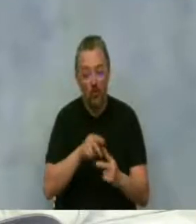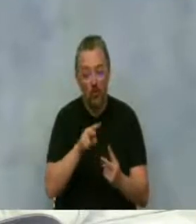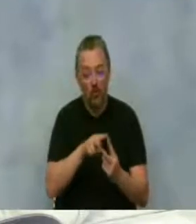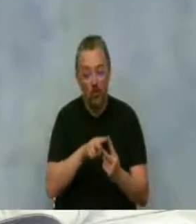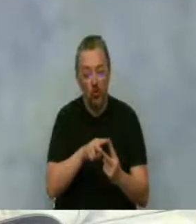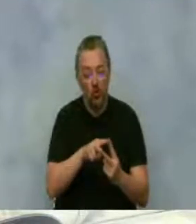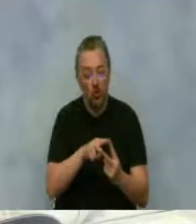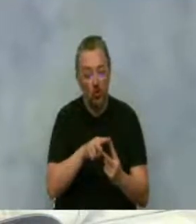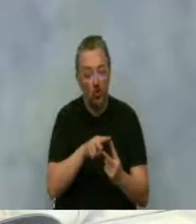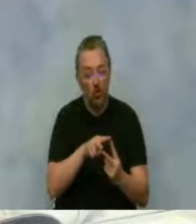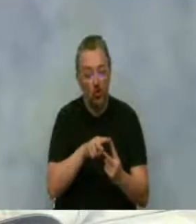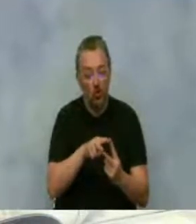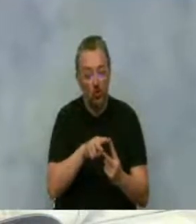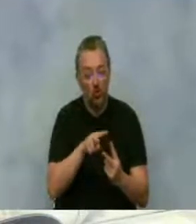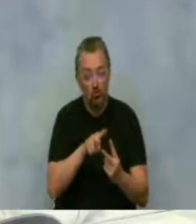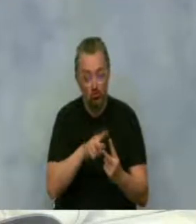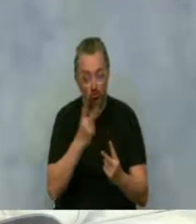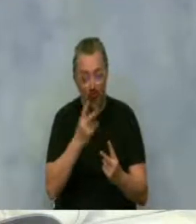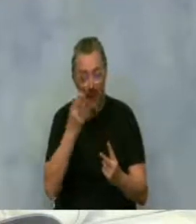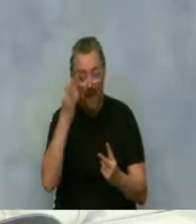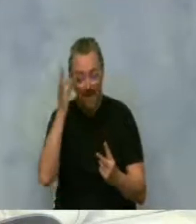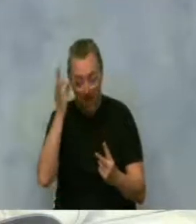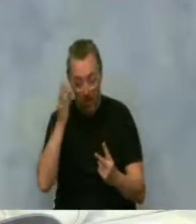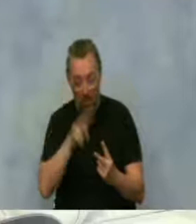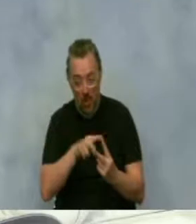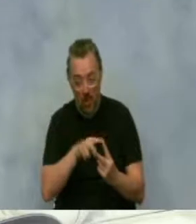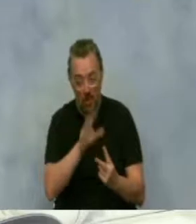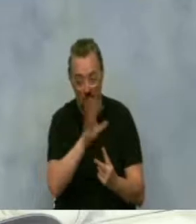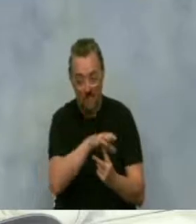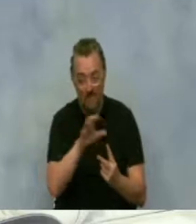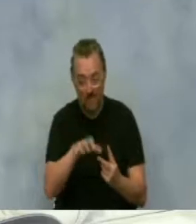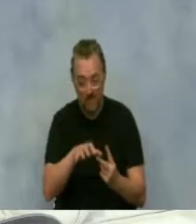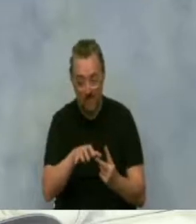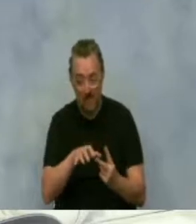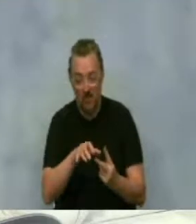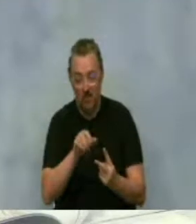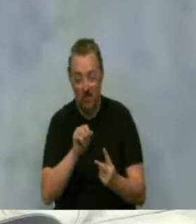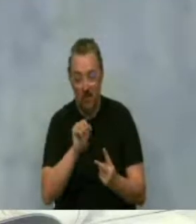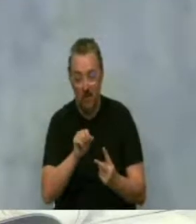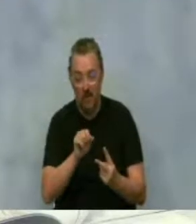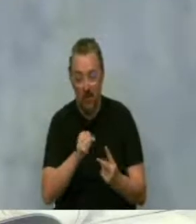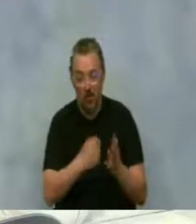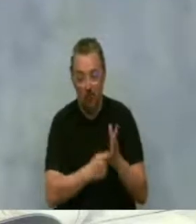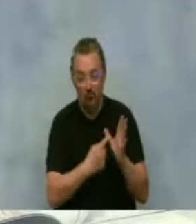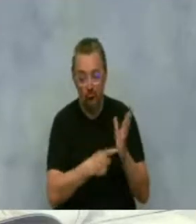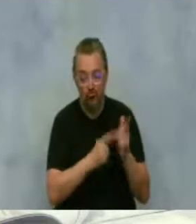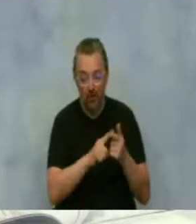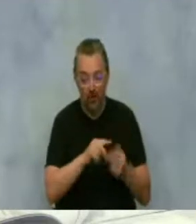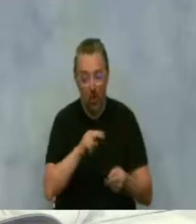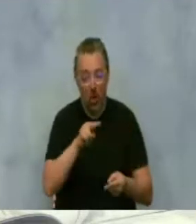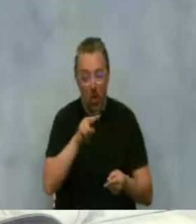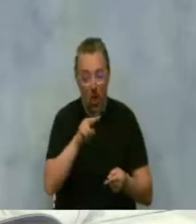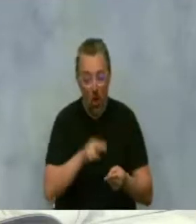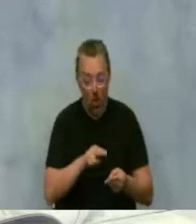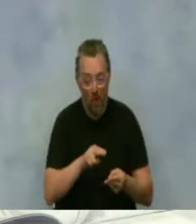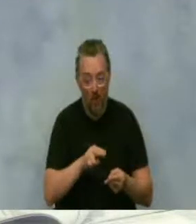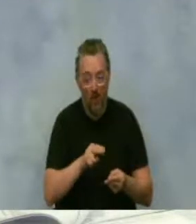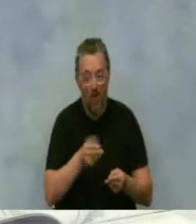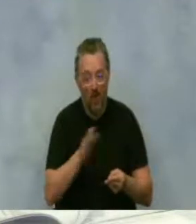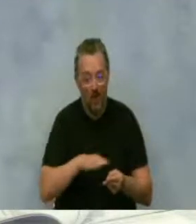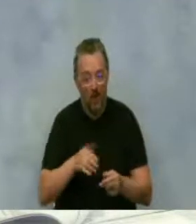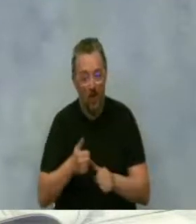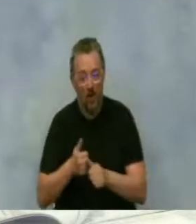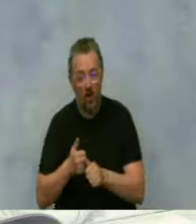the private site, but the 2 council Gypsy Traveller sites, their rates are actually lower than the